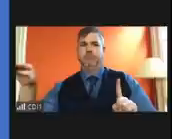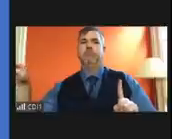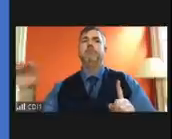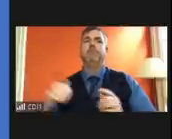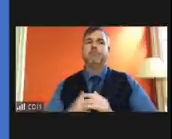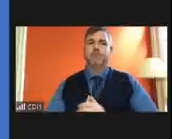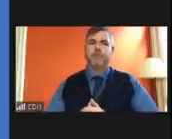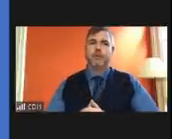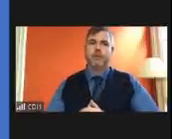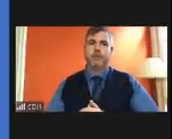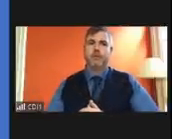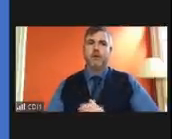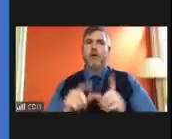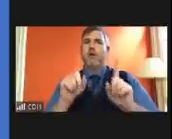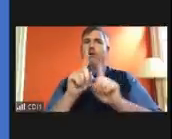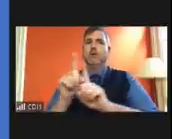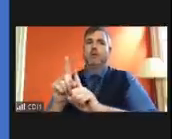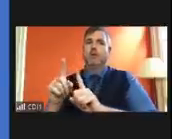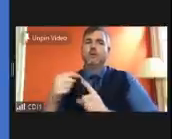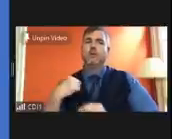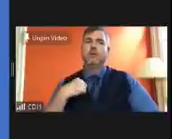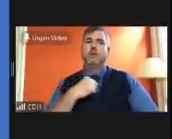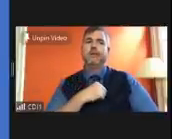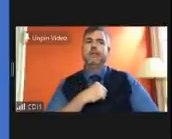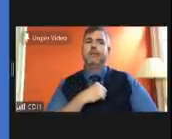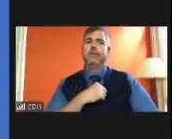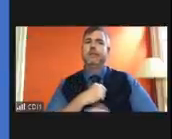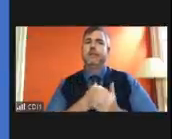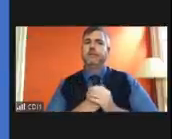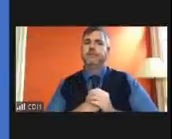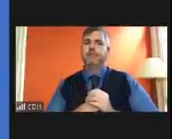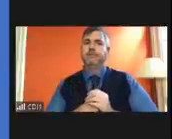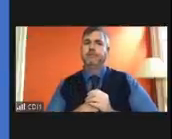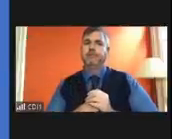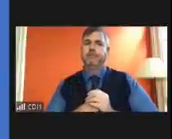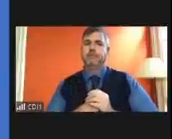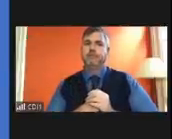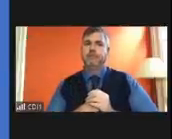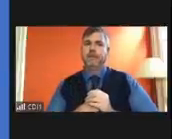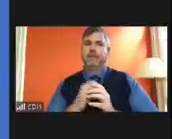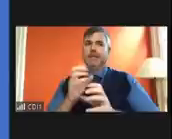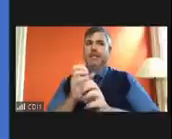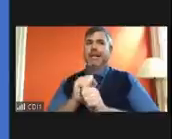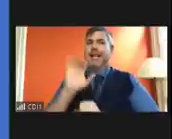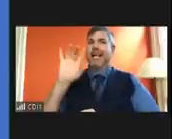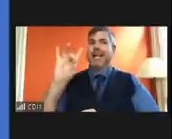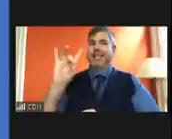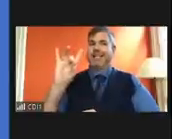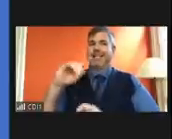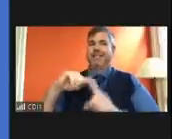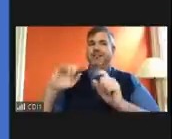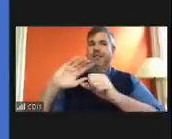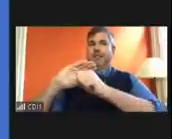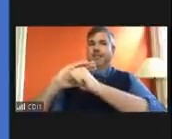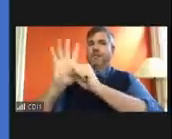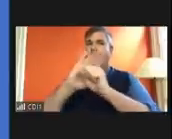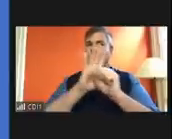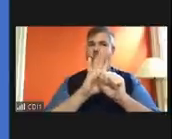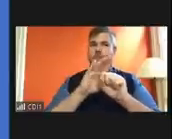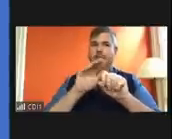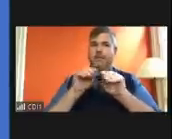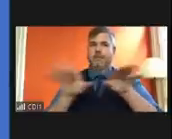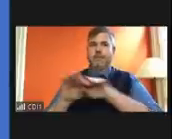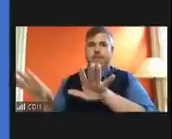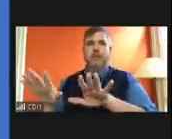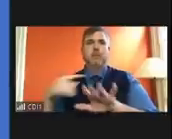We've stewarded more than 8 outbreaks to completion. We should be very proud of this program in Marin. It's taken a lot